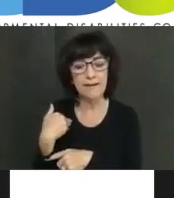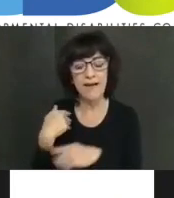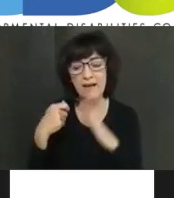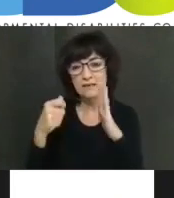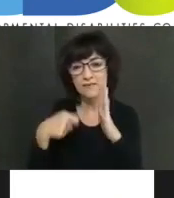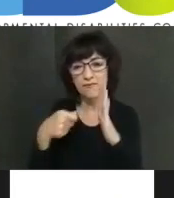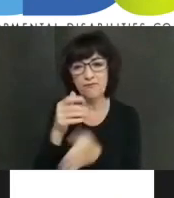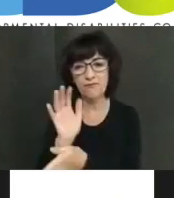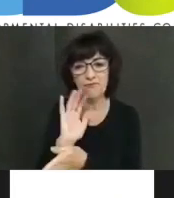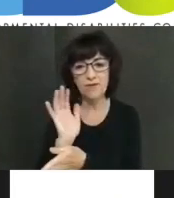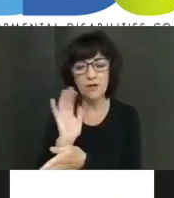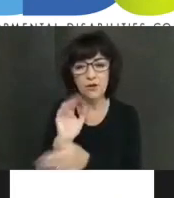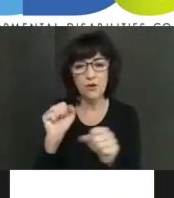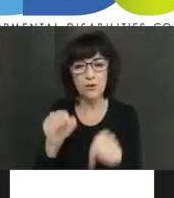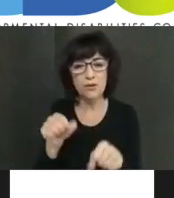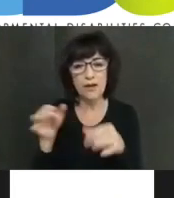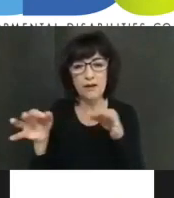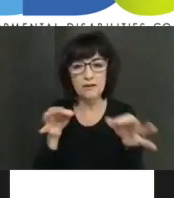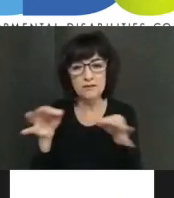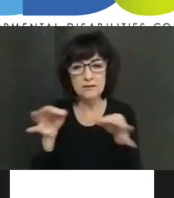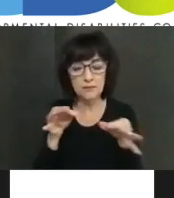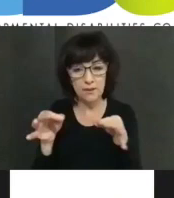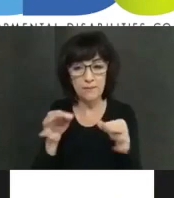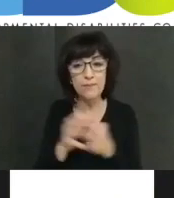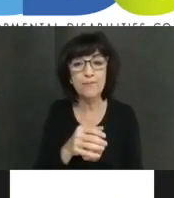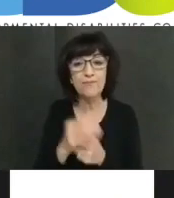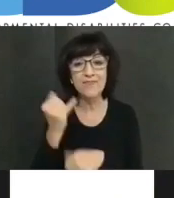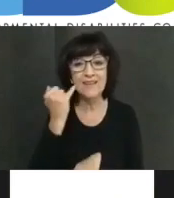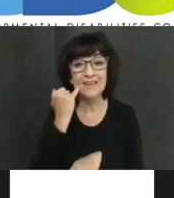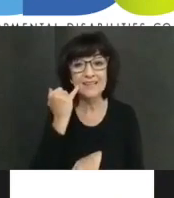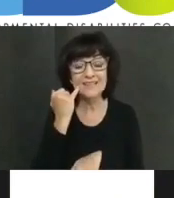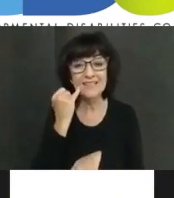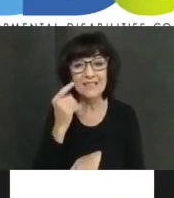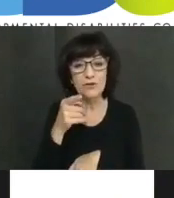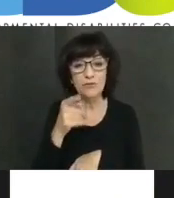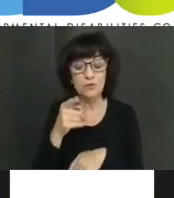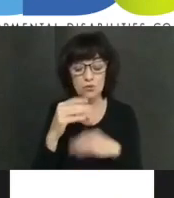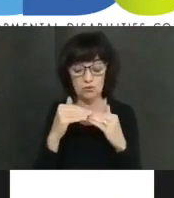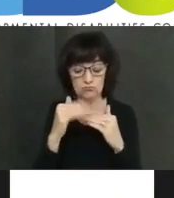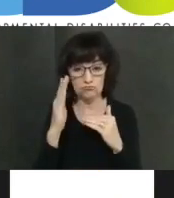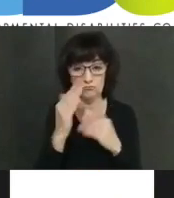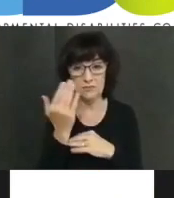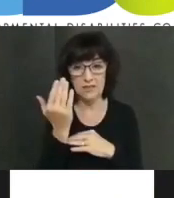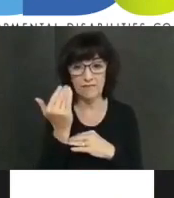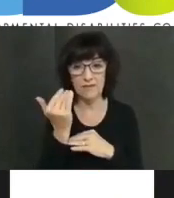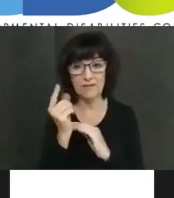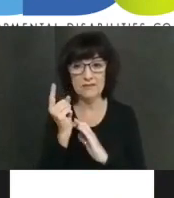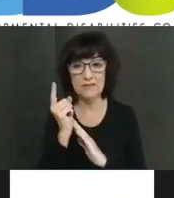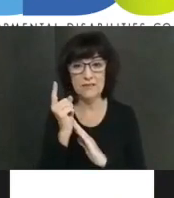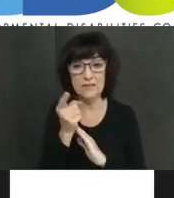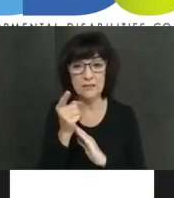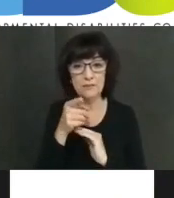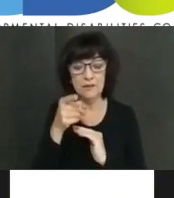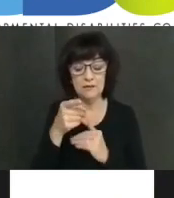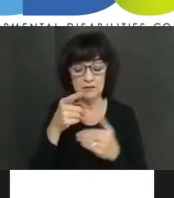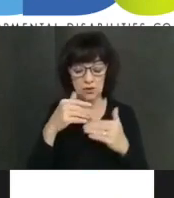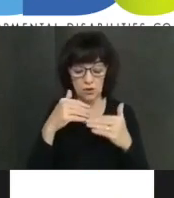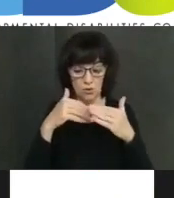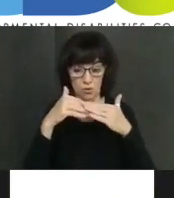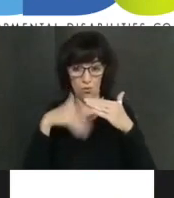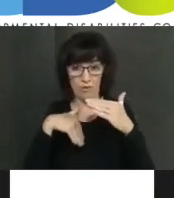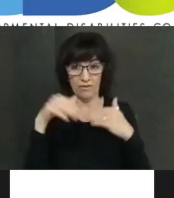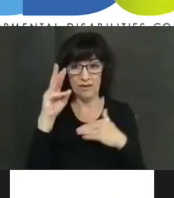this. But if you are within 6 feet of someone for at least 15 minutes, and that other person has the app on their phone, you